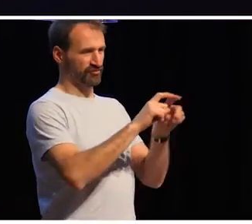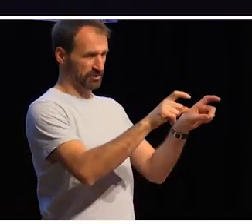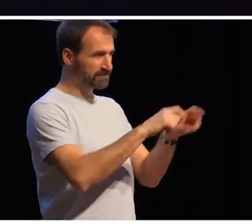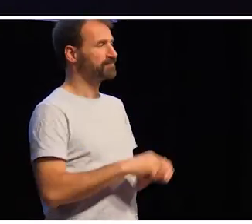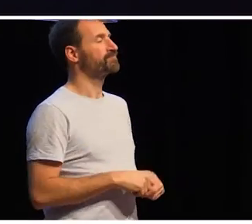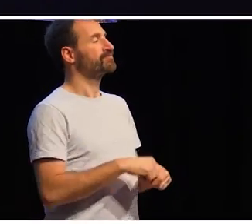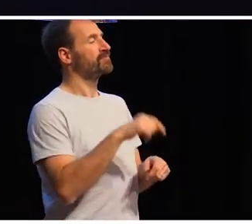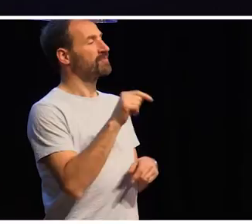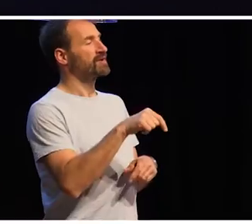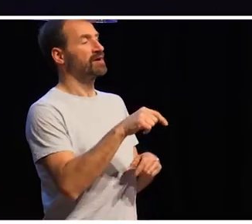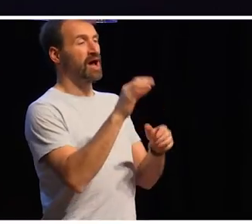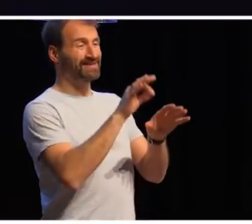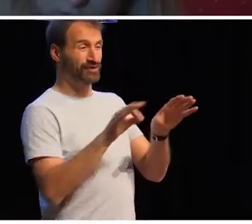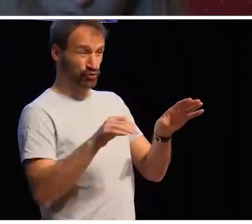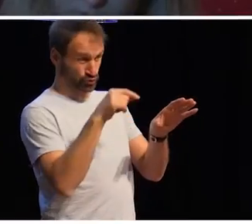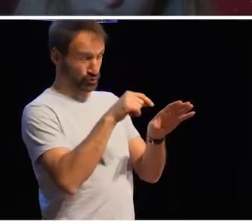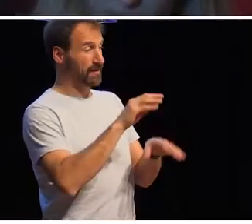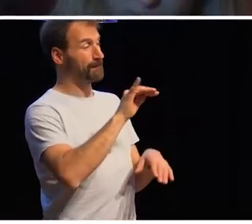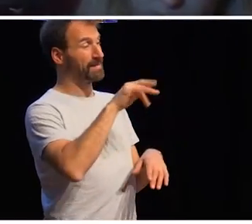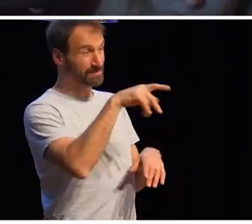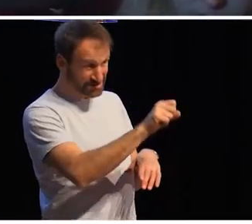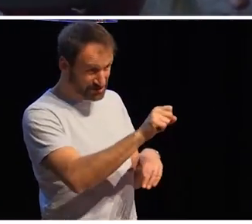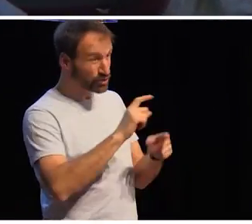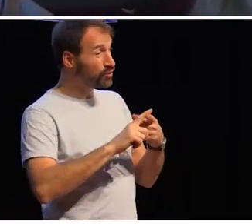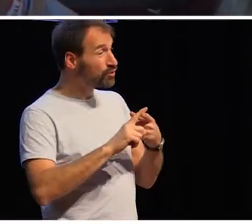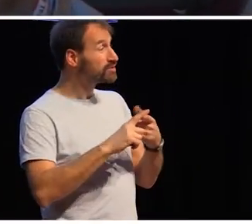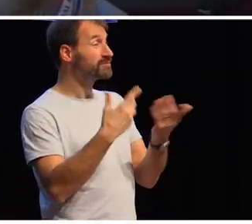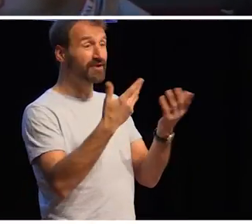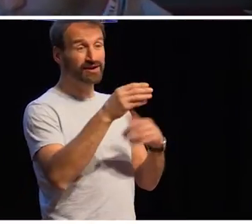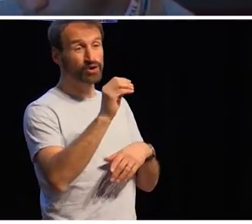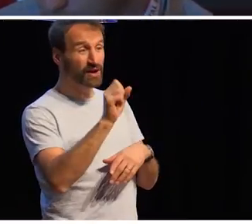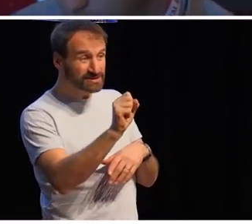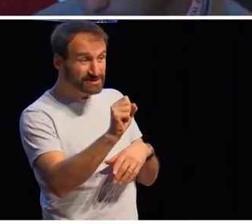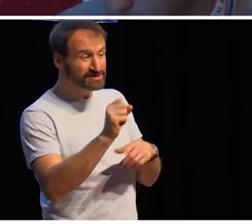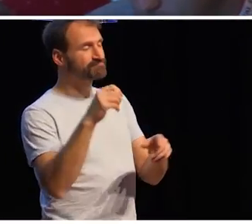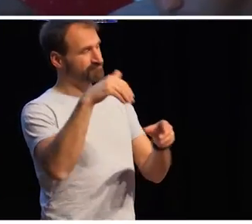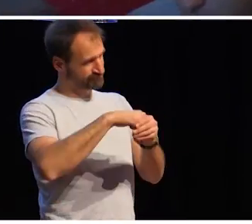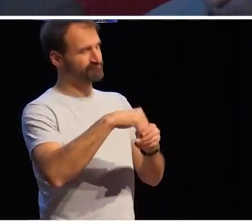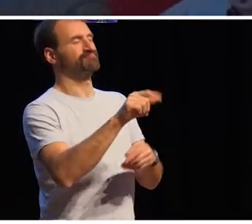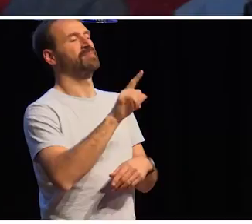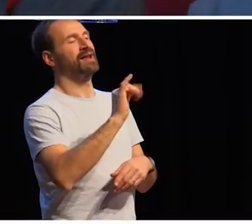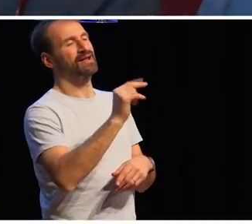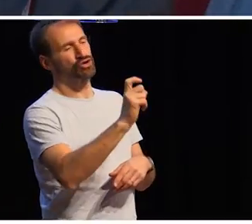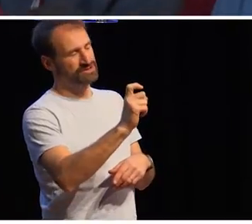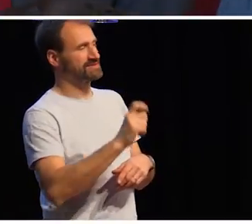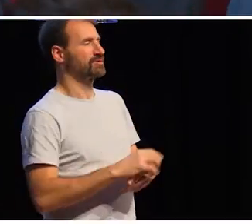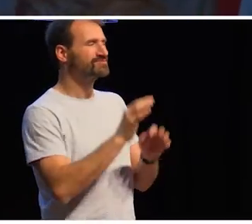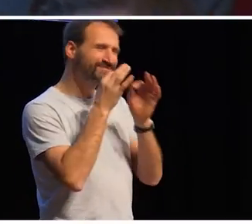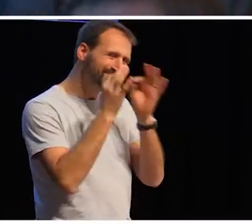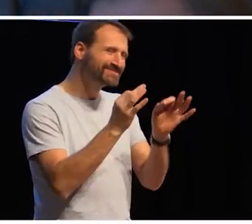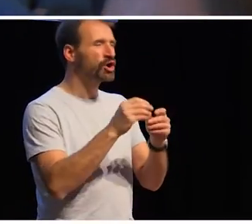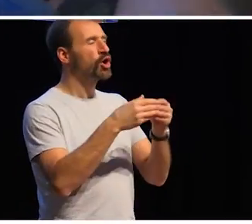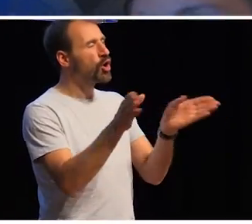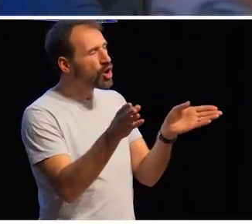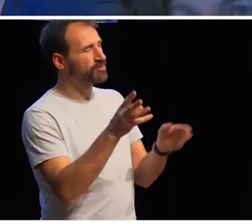running on this Tesla hardware is Linux, OpenWRT specifically. And there are two other single board computers I